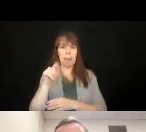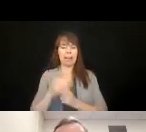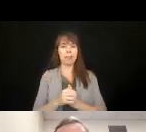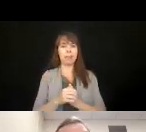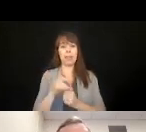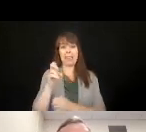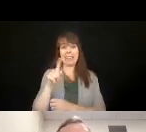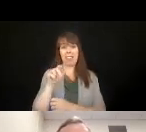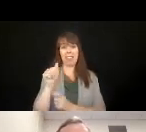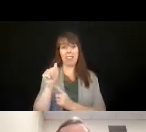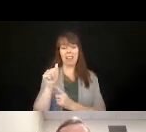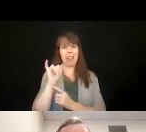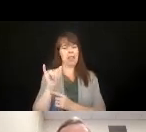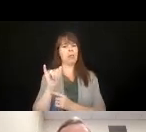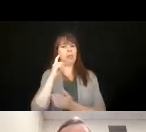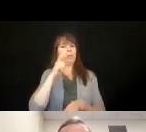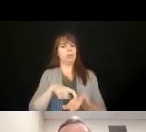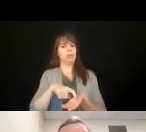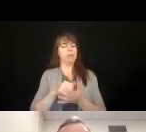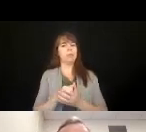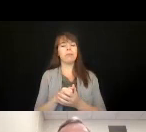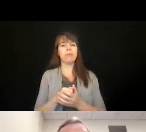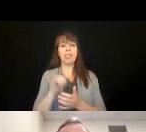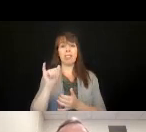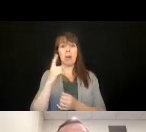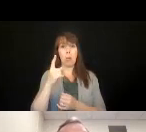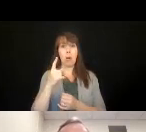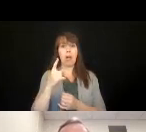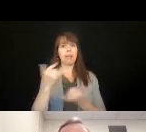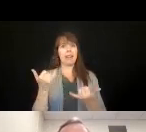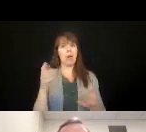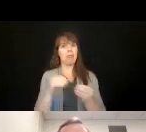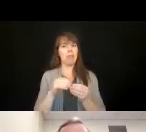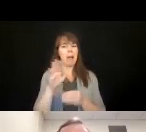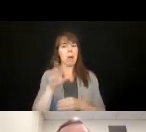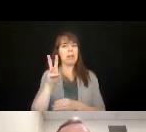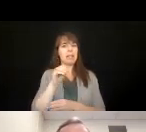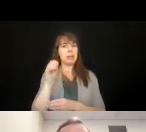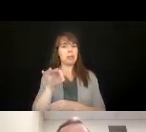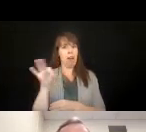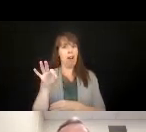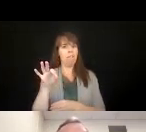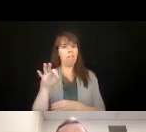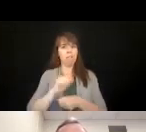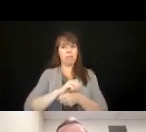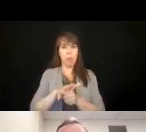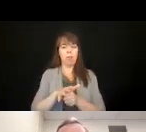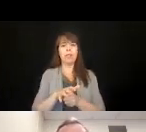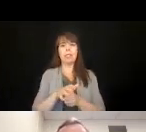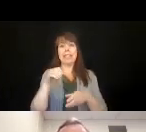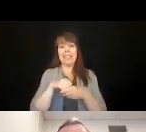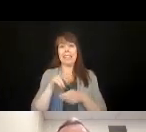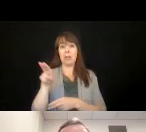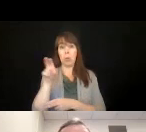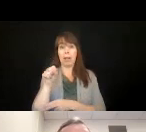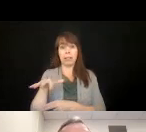Delta variant is particularly notable. This variant now accounts for 6% of SARS-CoV-2 isolates sequenced in the United